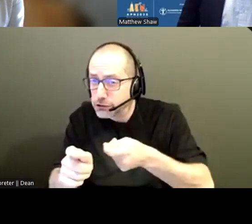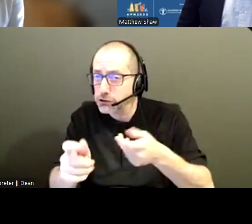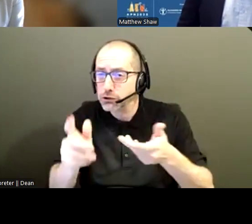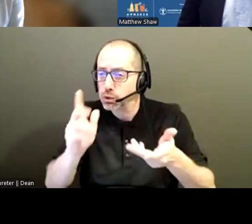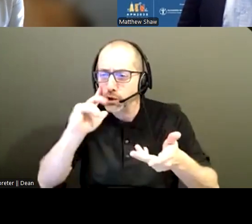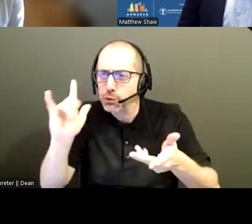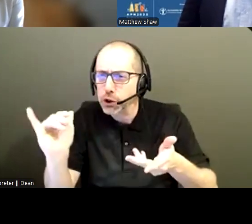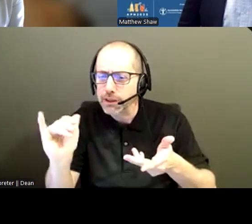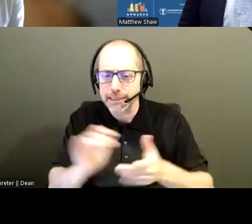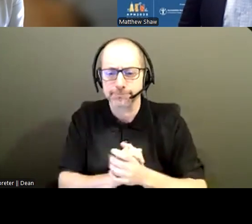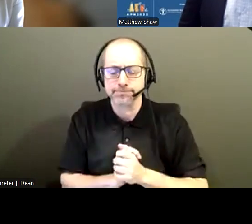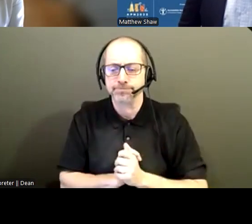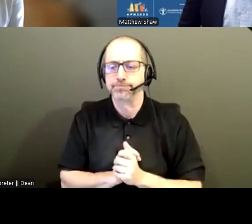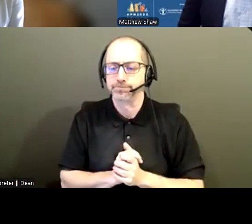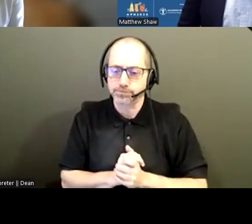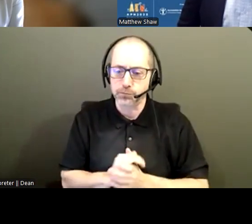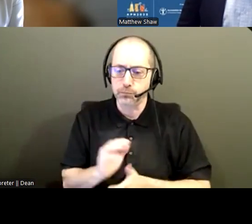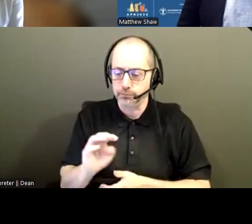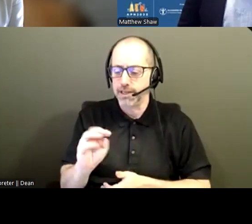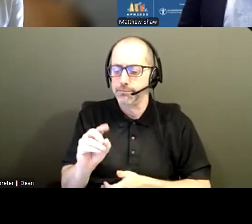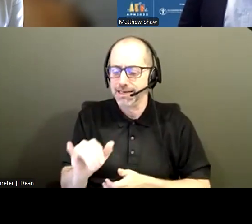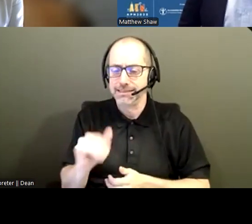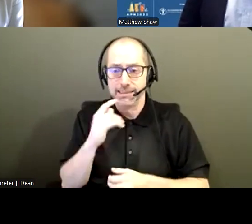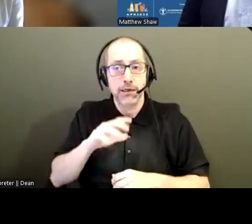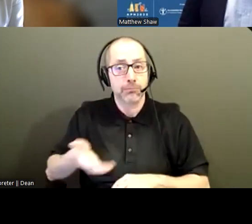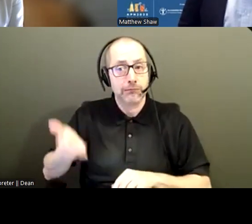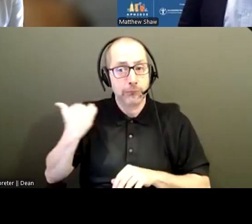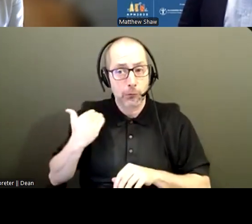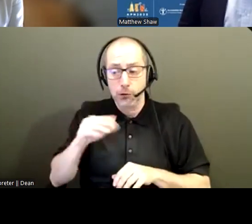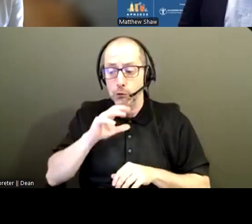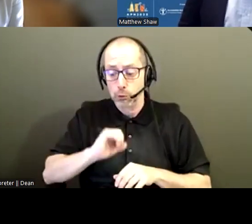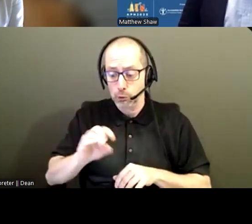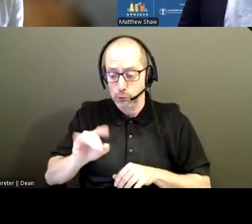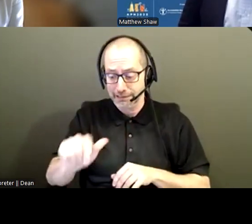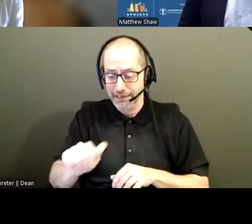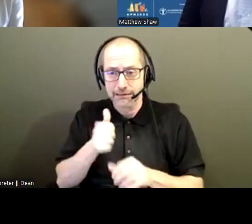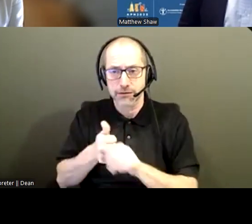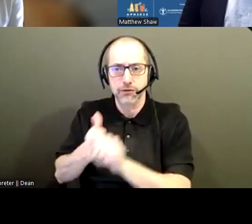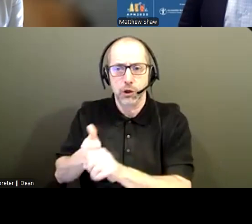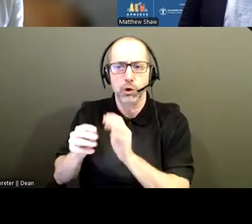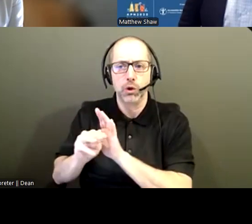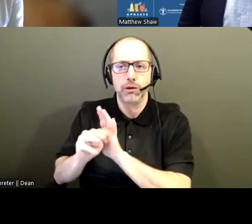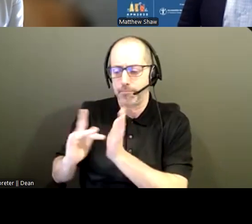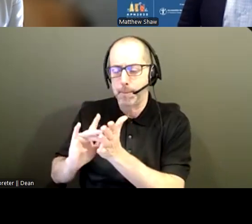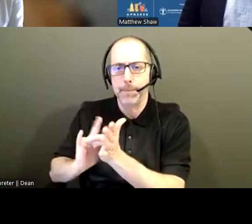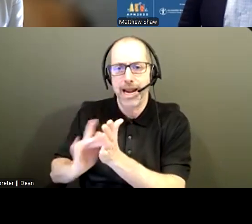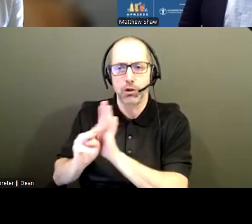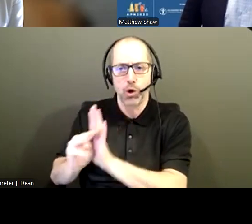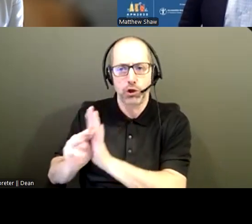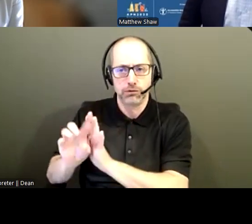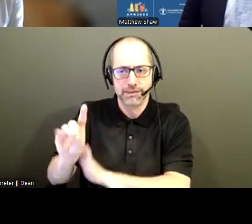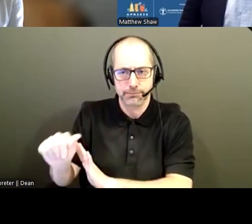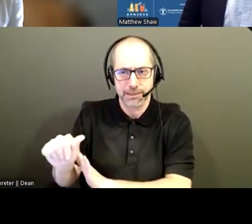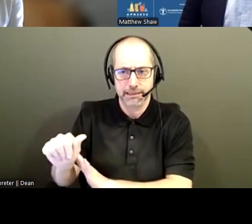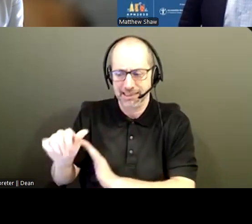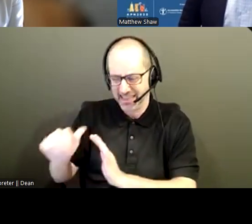so we realized the data we were collecting was very much based on the medical model of disability, and it